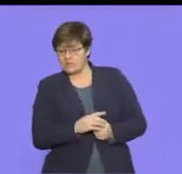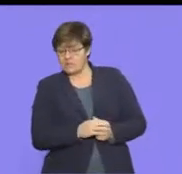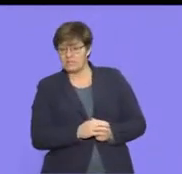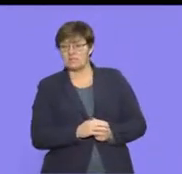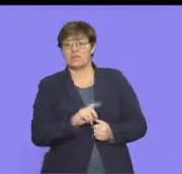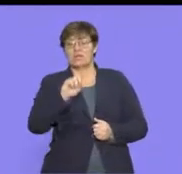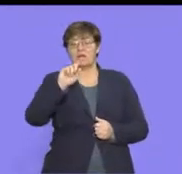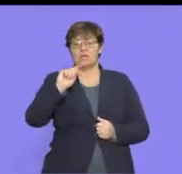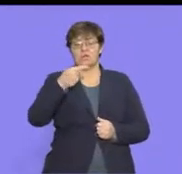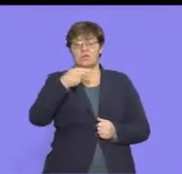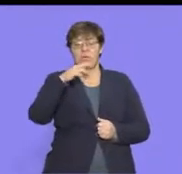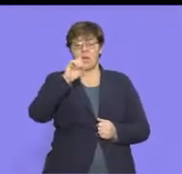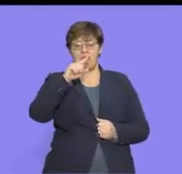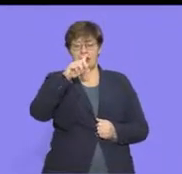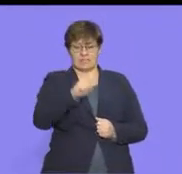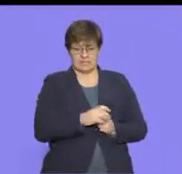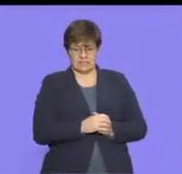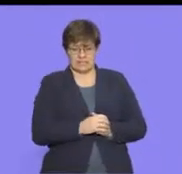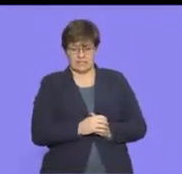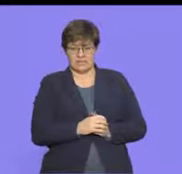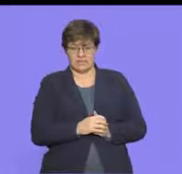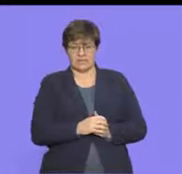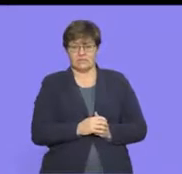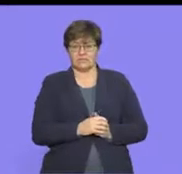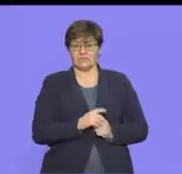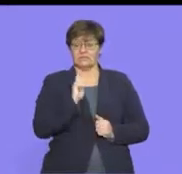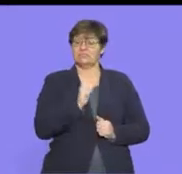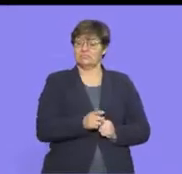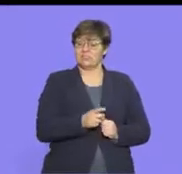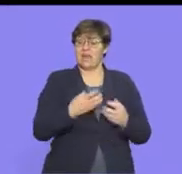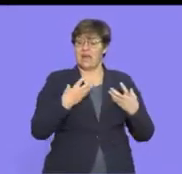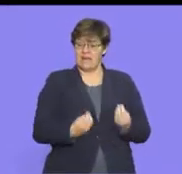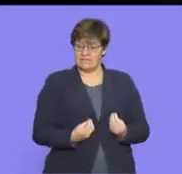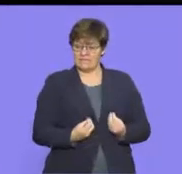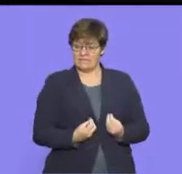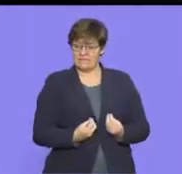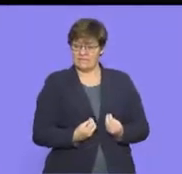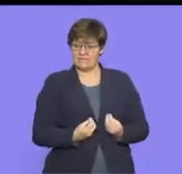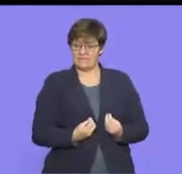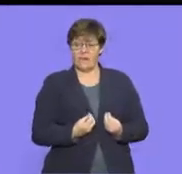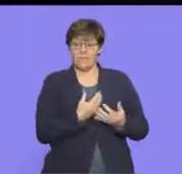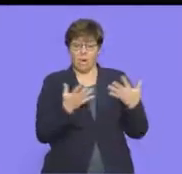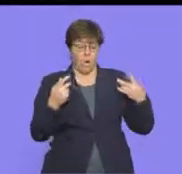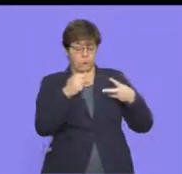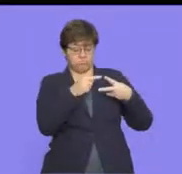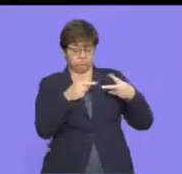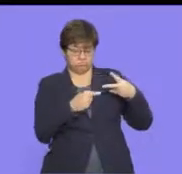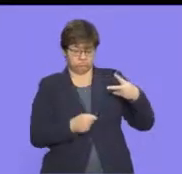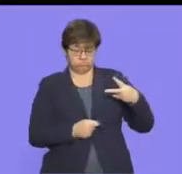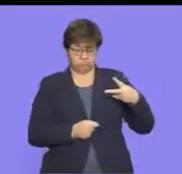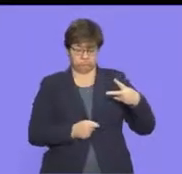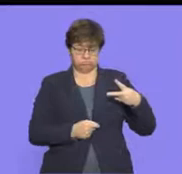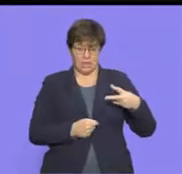a thorax, part of the body, and that thorax has got two major things in it.